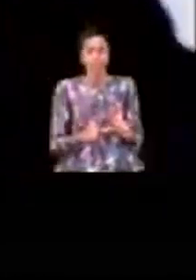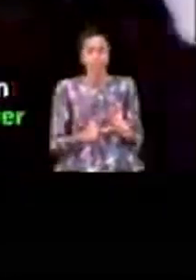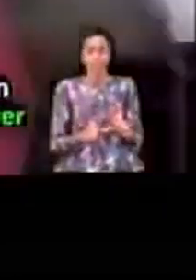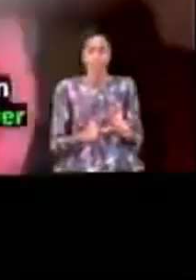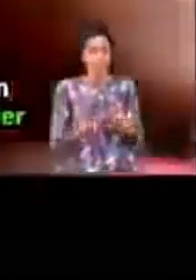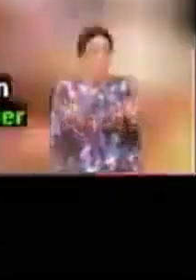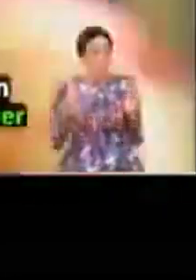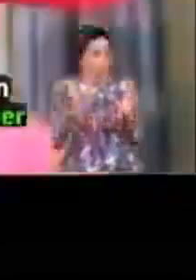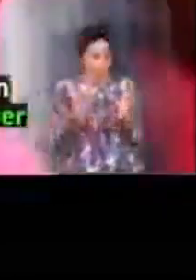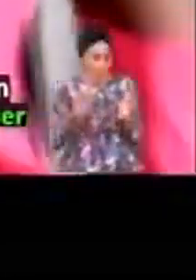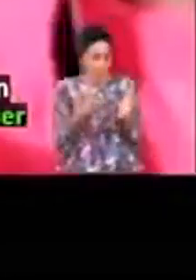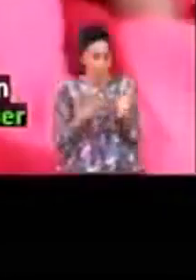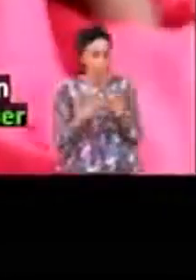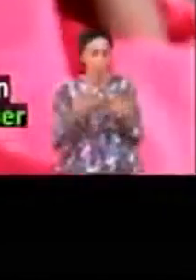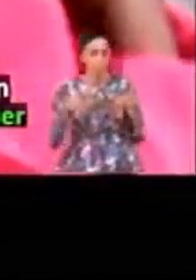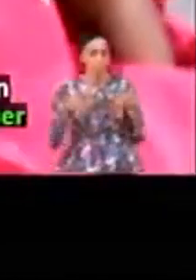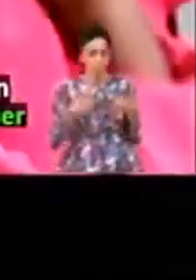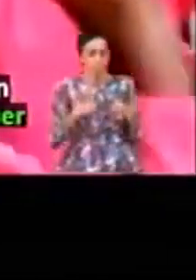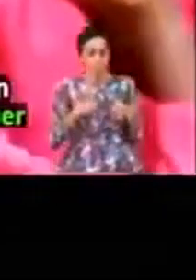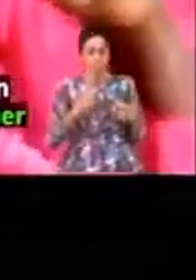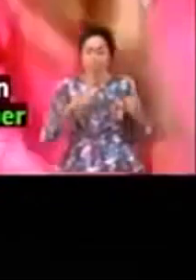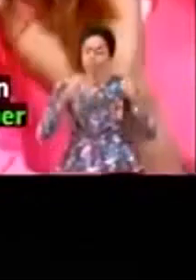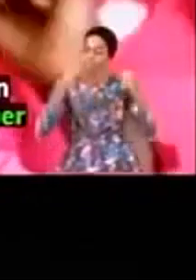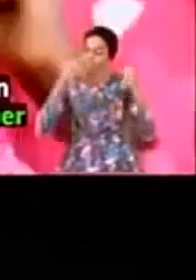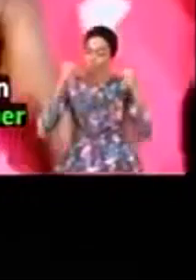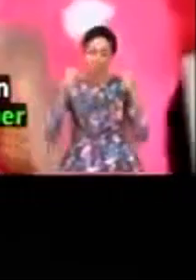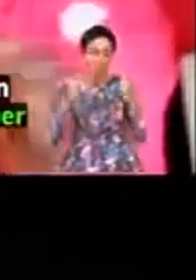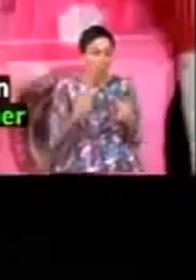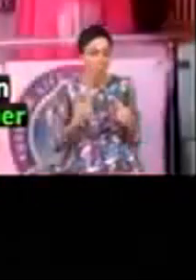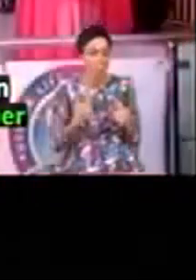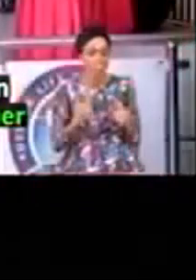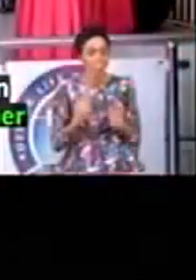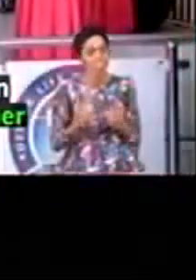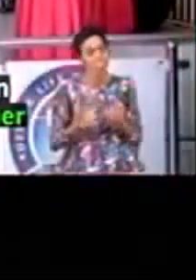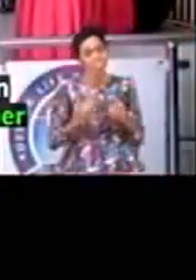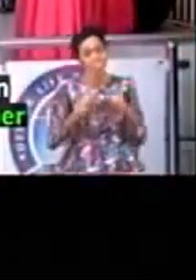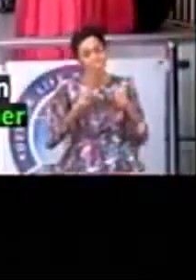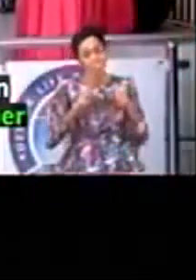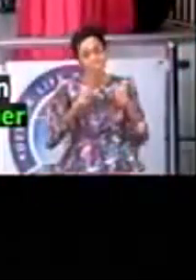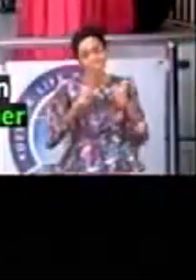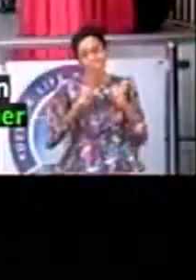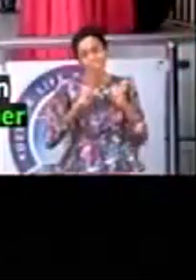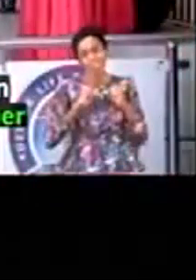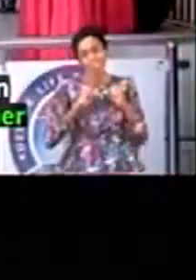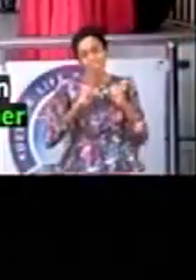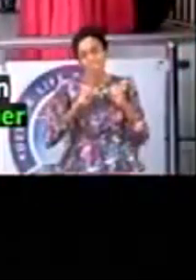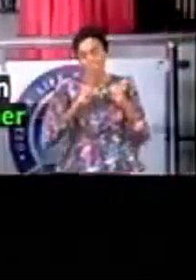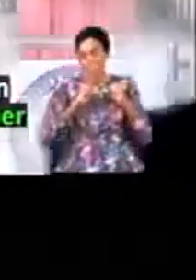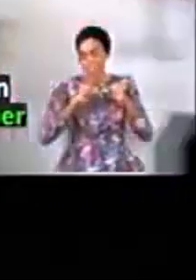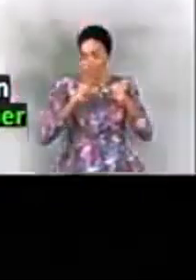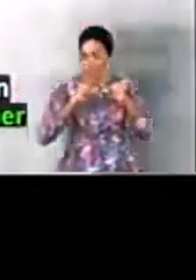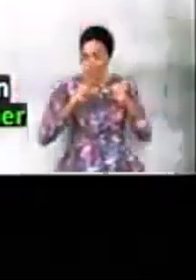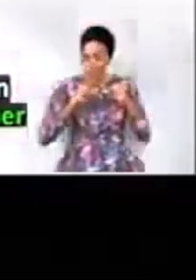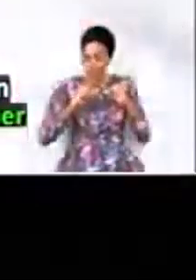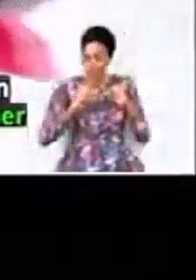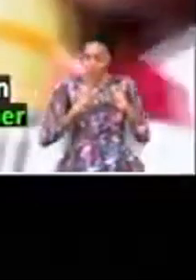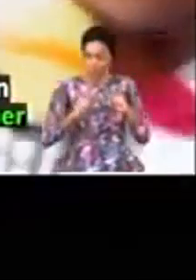on. Yes, Jesus gives me strength to carry